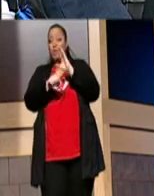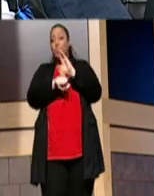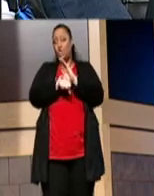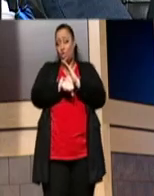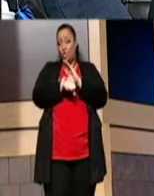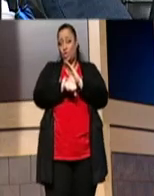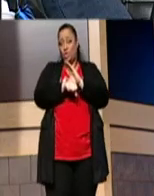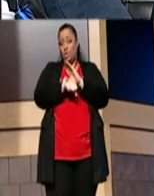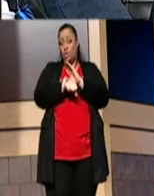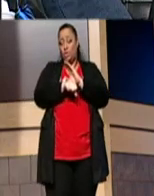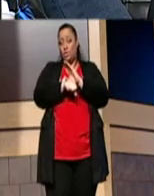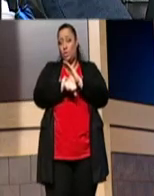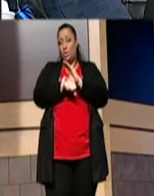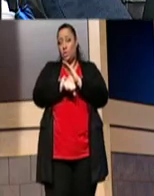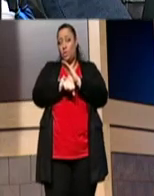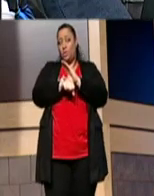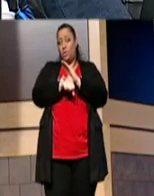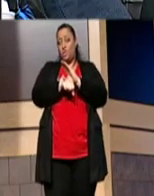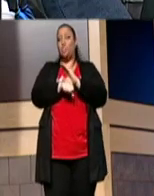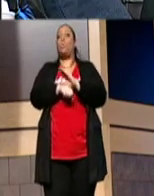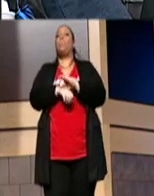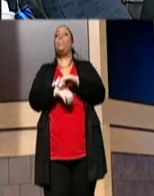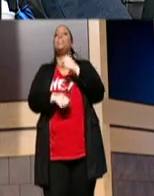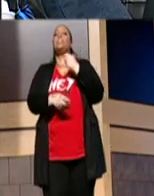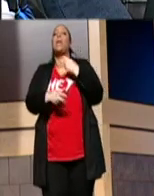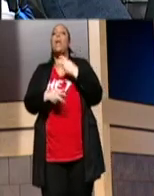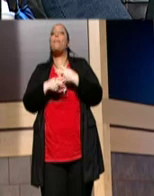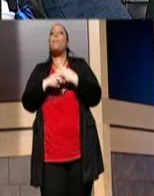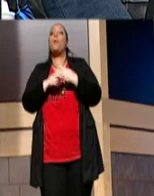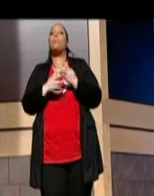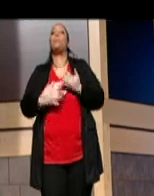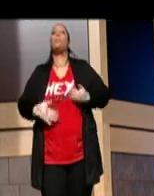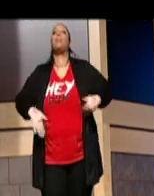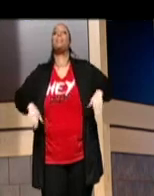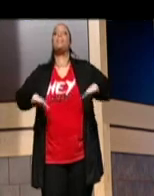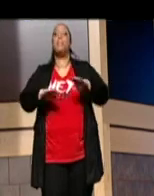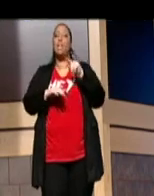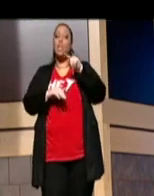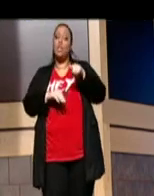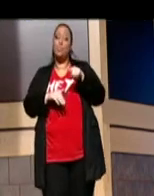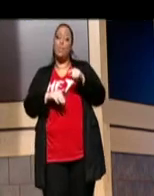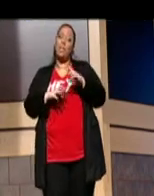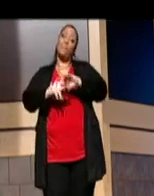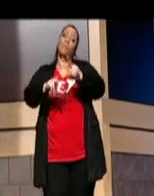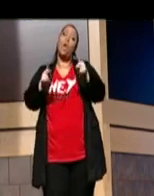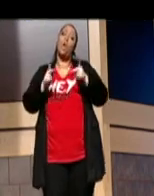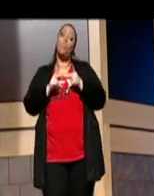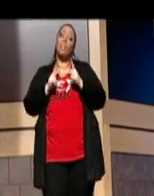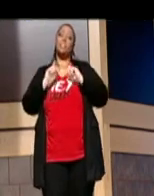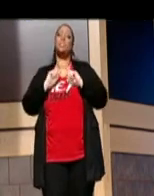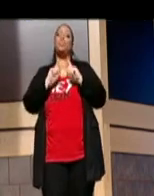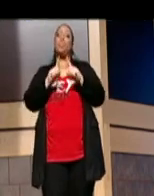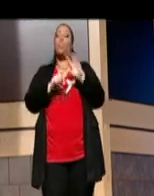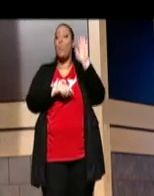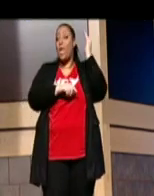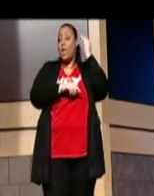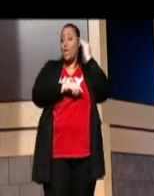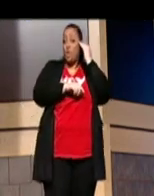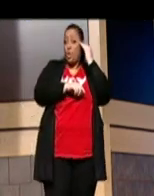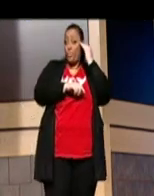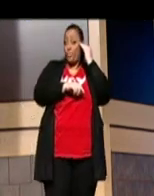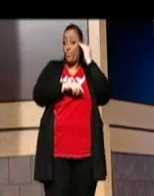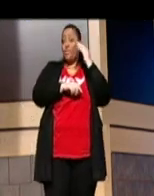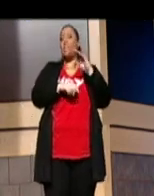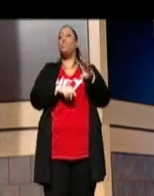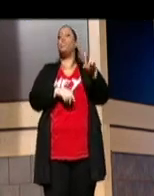so that when there is a famine in the land, you can have a place that you could go to know that you're going to get your needs met.